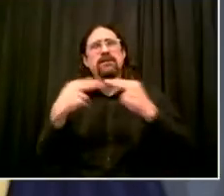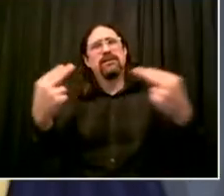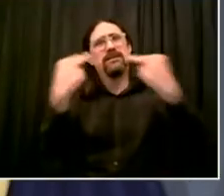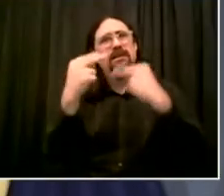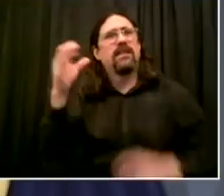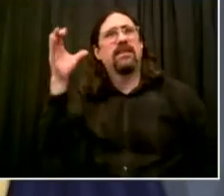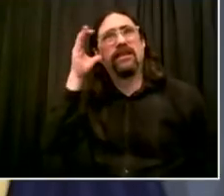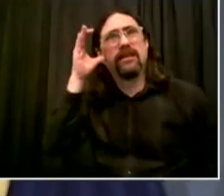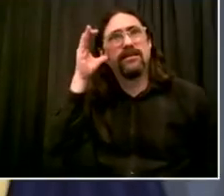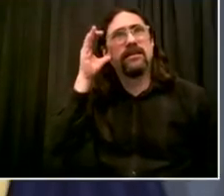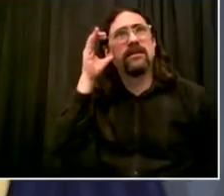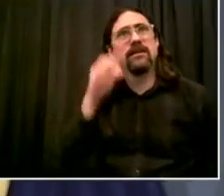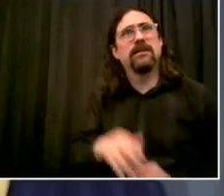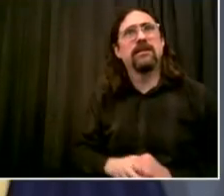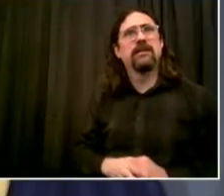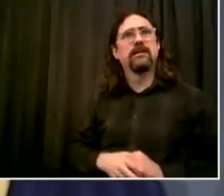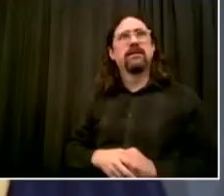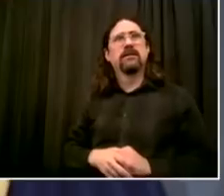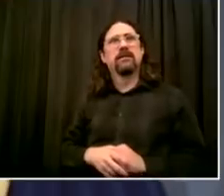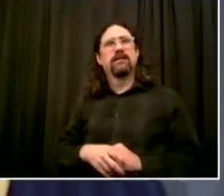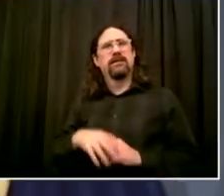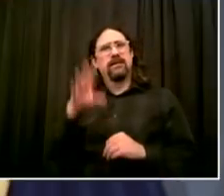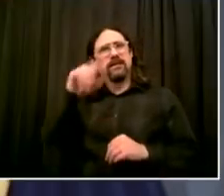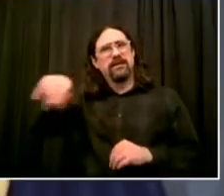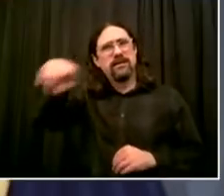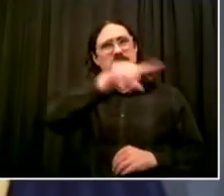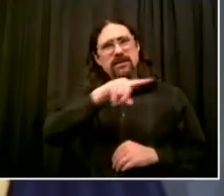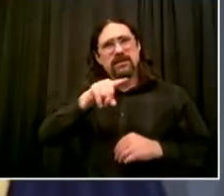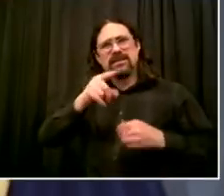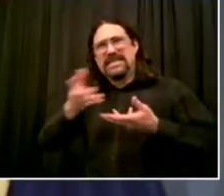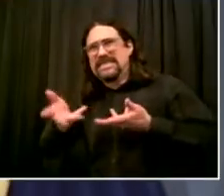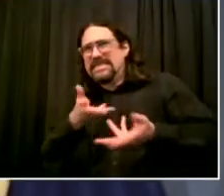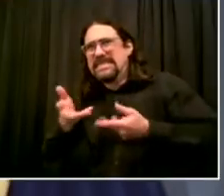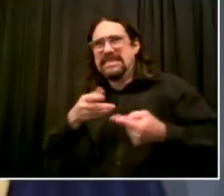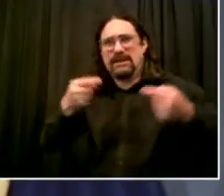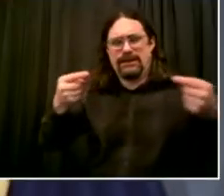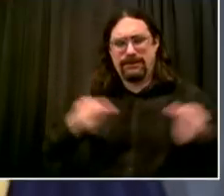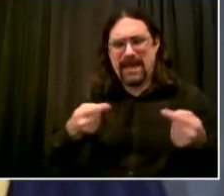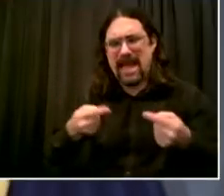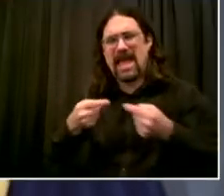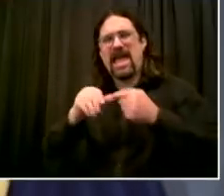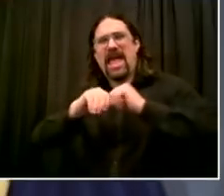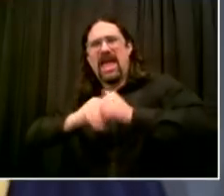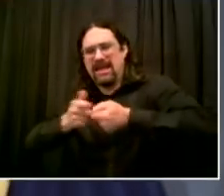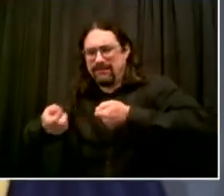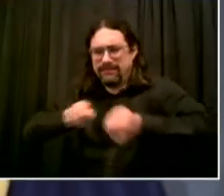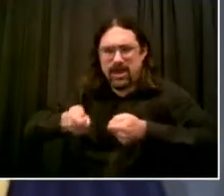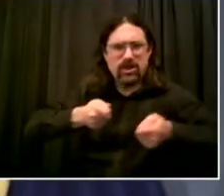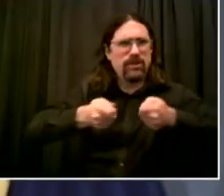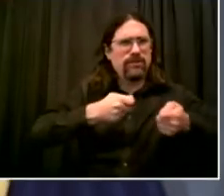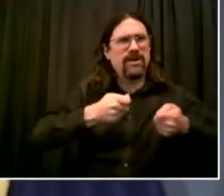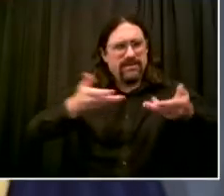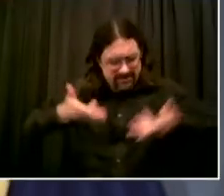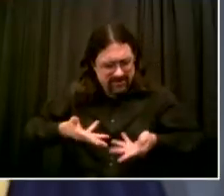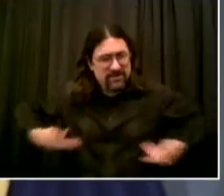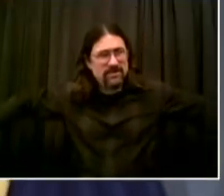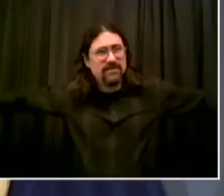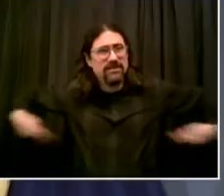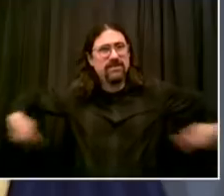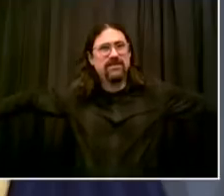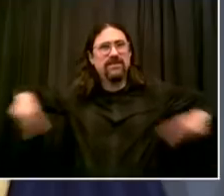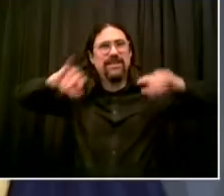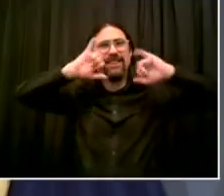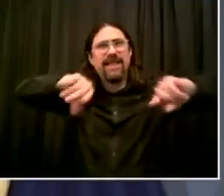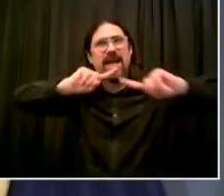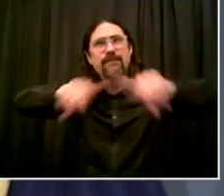people speaking for change is a good thing, but the pain that brought it up is horrible. The pain of the coronavirus is shocking to